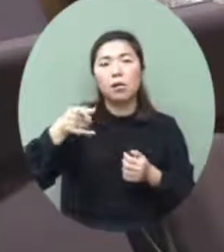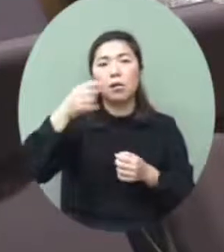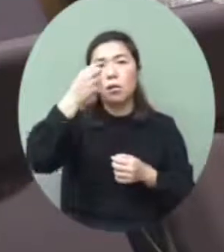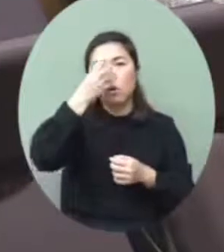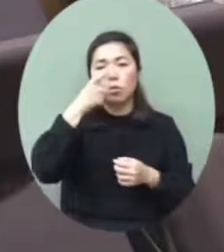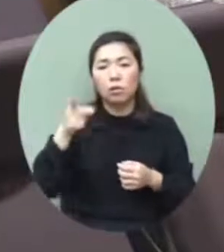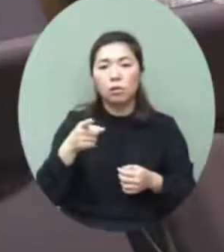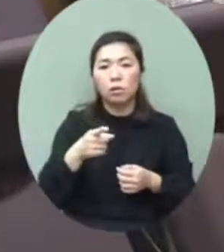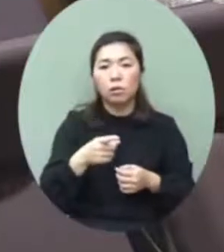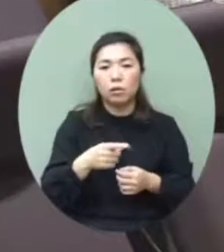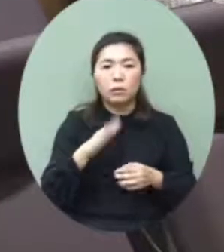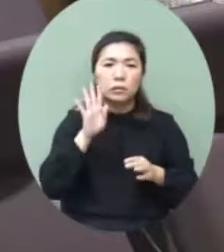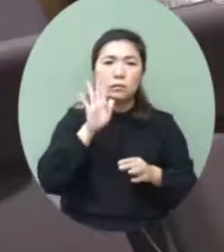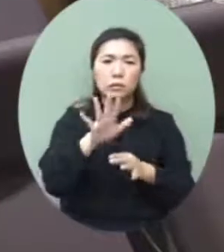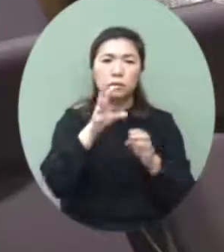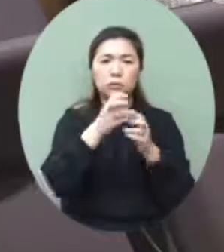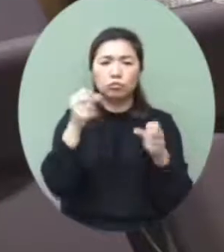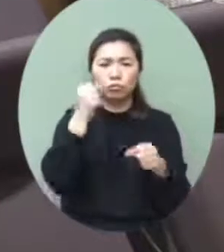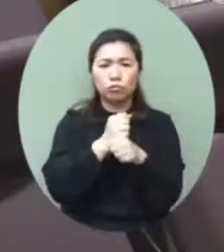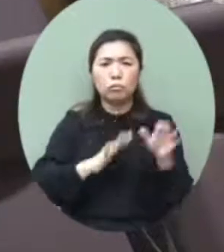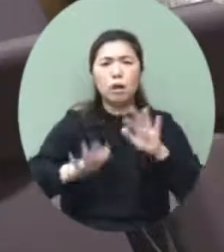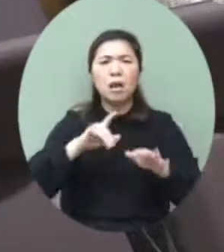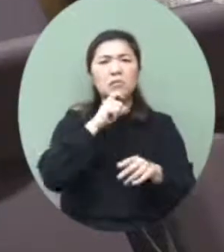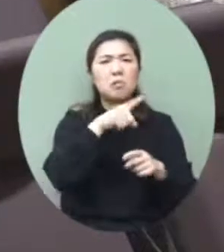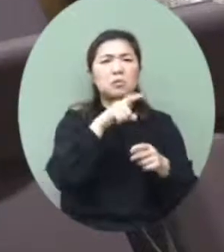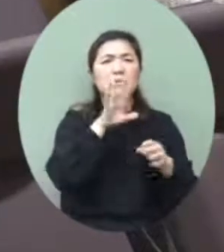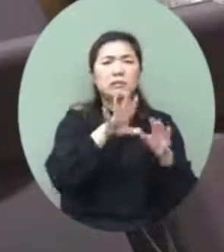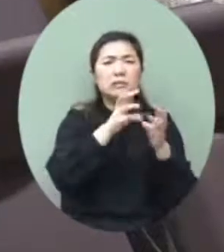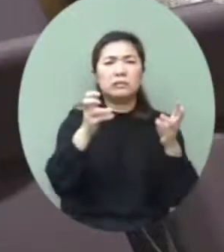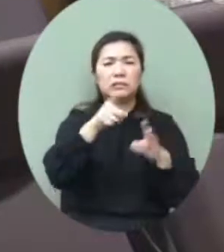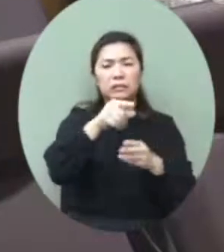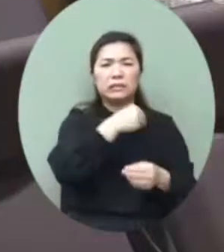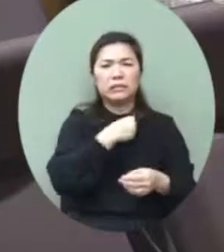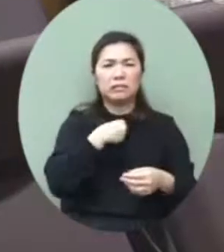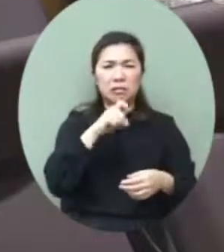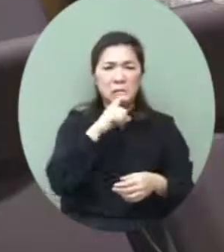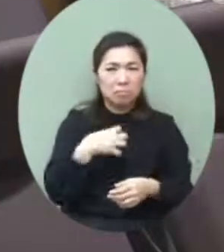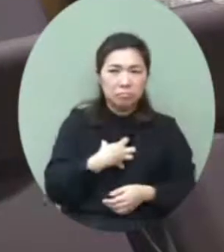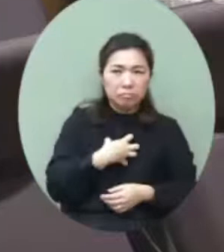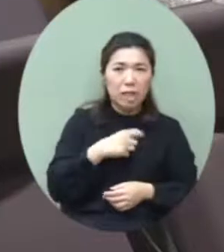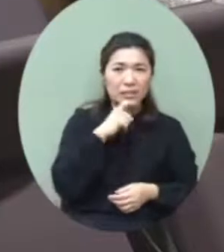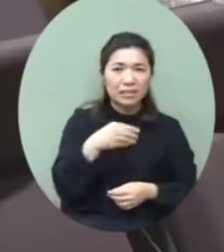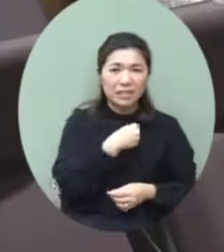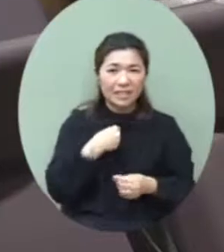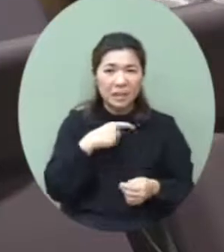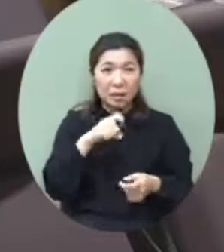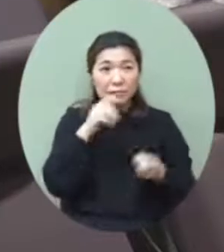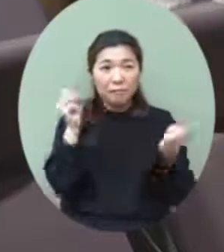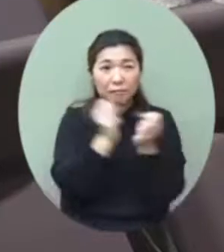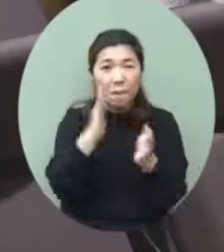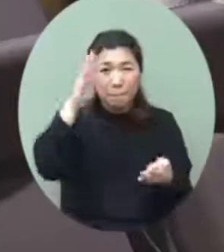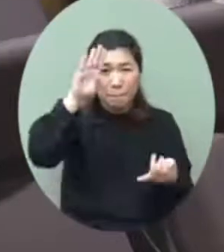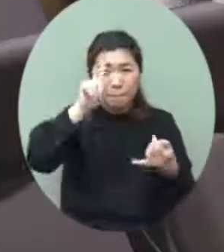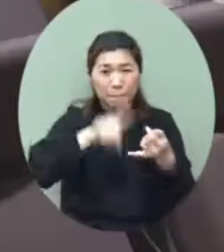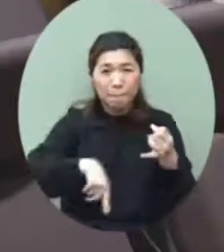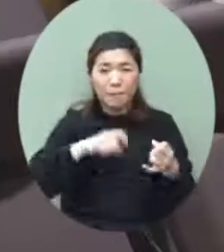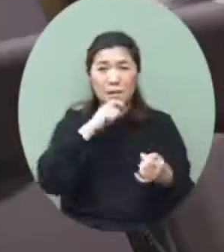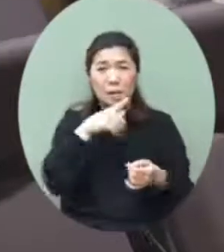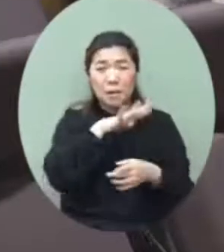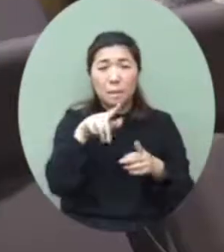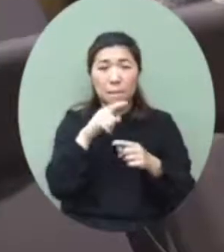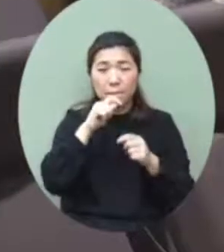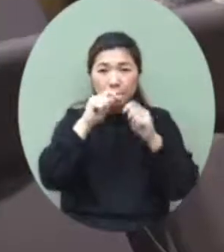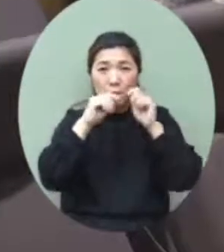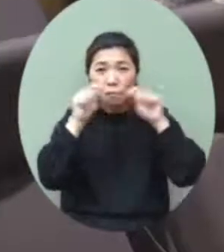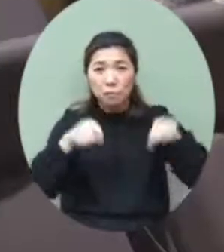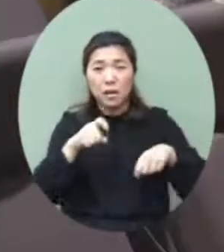medical team. We were told that the mainland medical teams have arrived. Can you tell us how the frontline operation